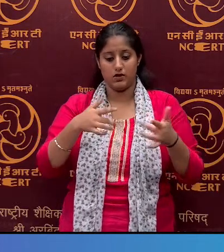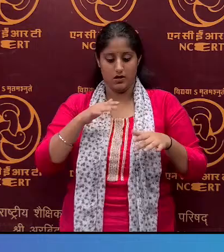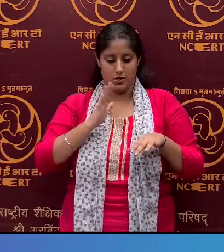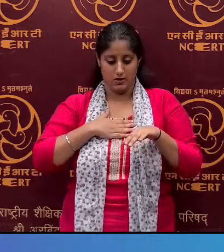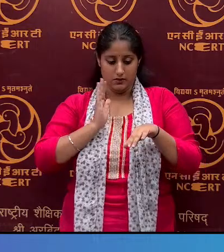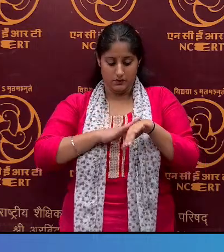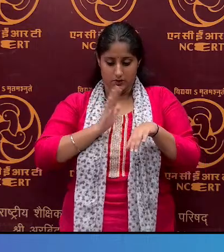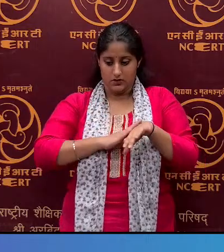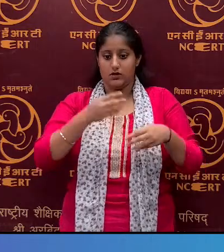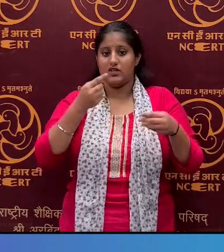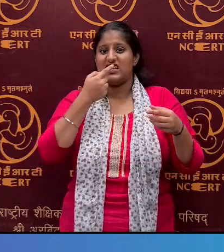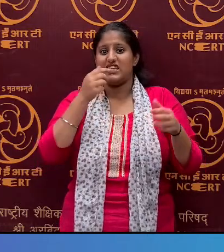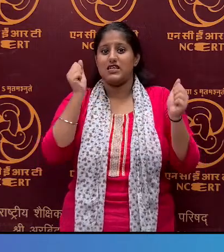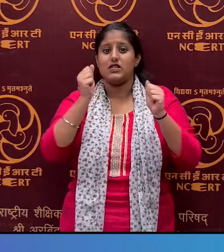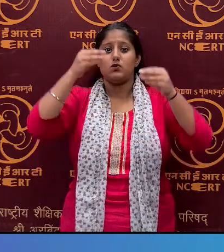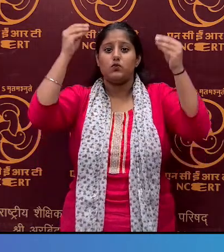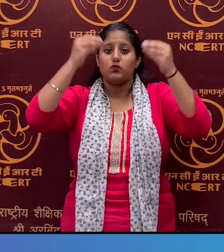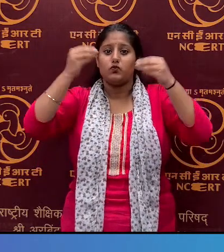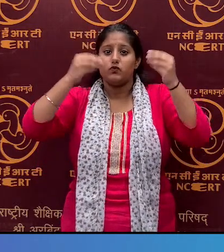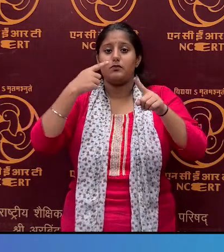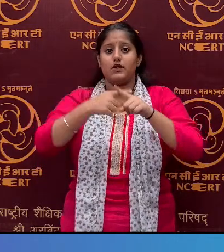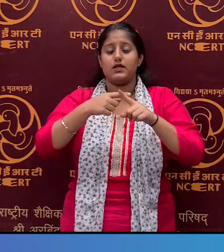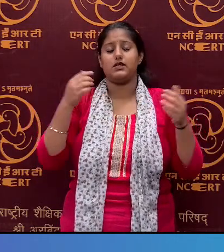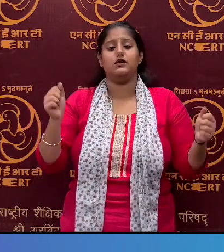snowy winter and cool summer.